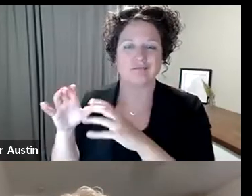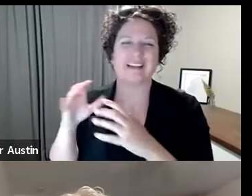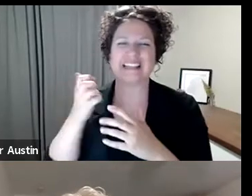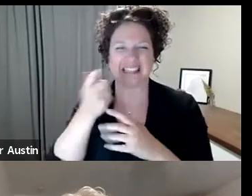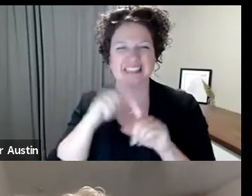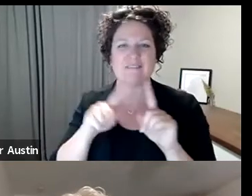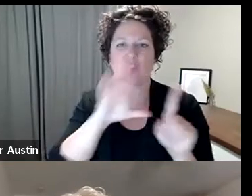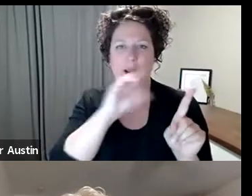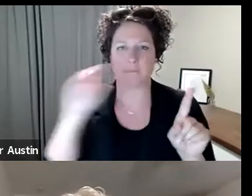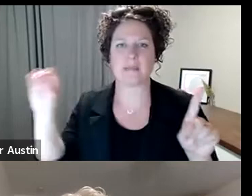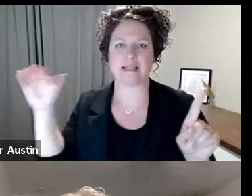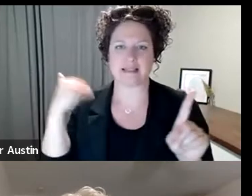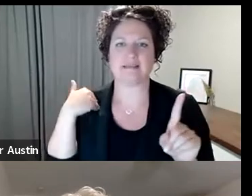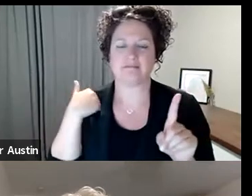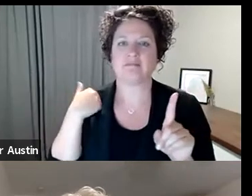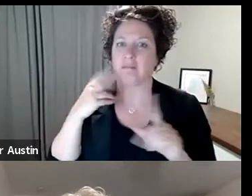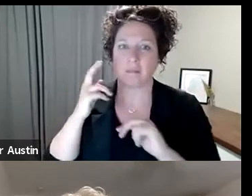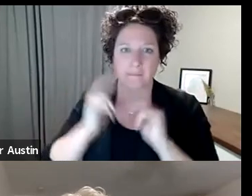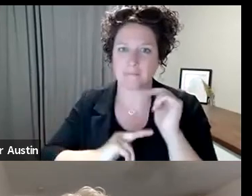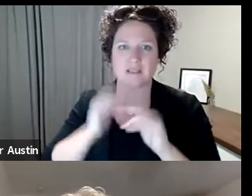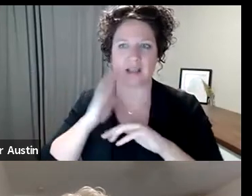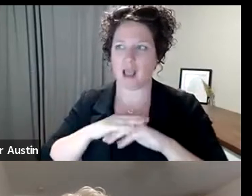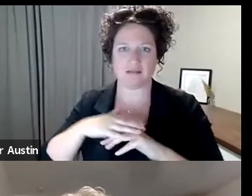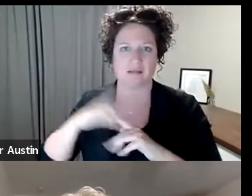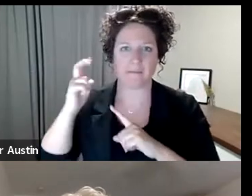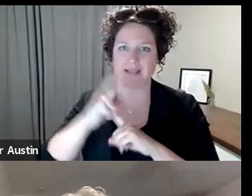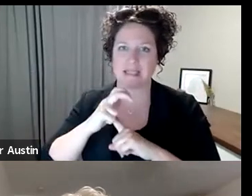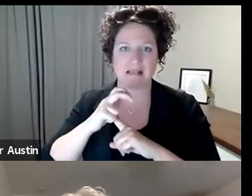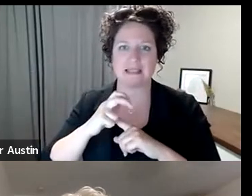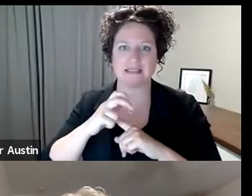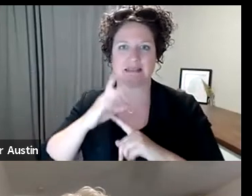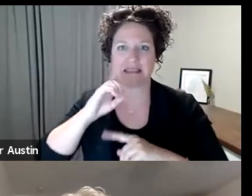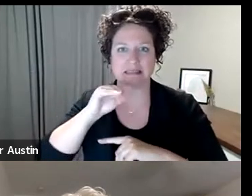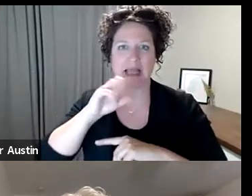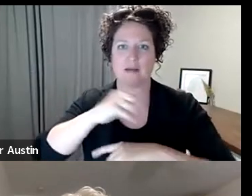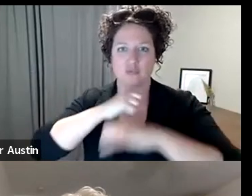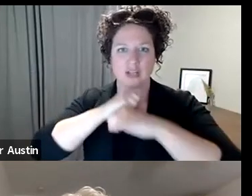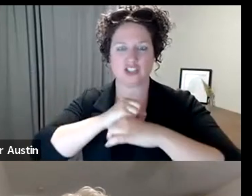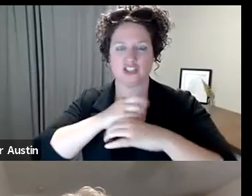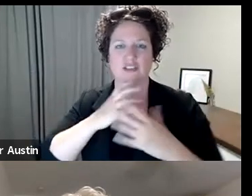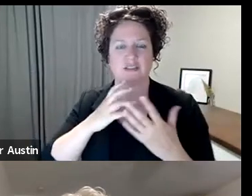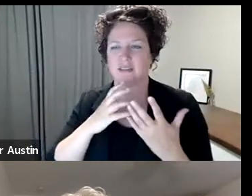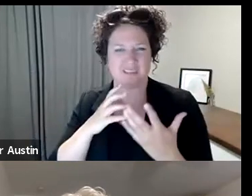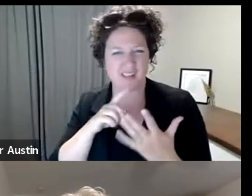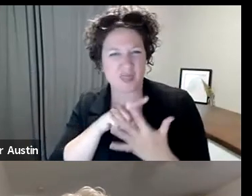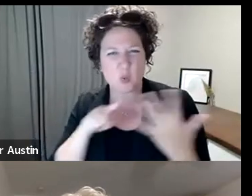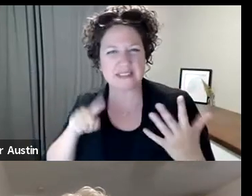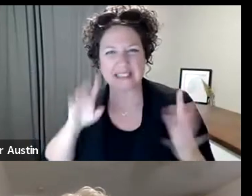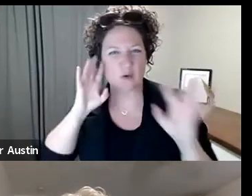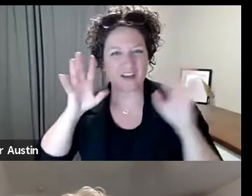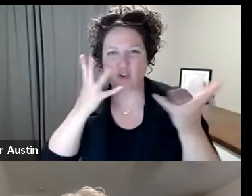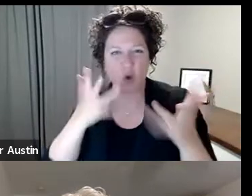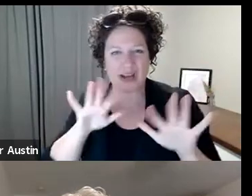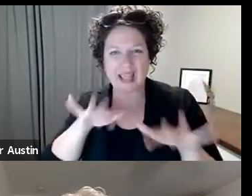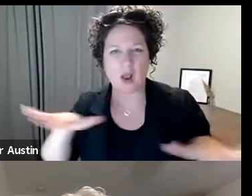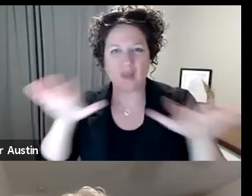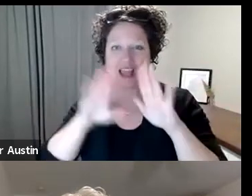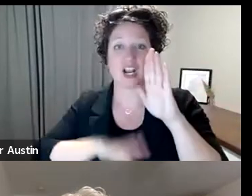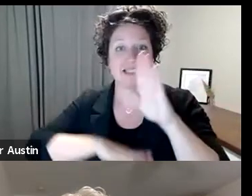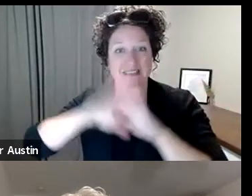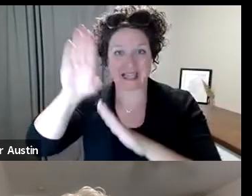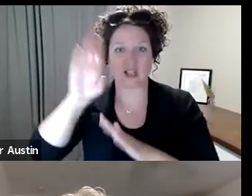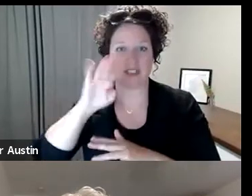on best-in-class privacy and data protections. Those innovations are already accelerating digital financial